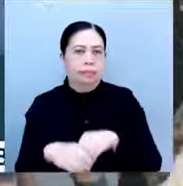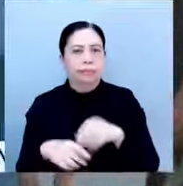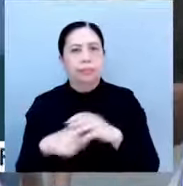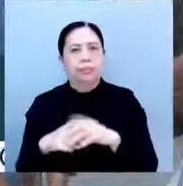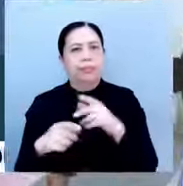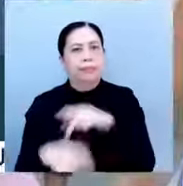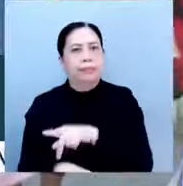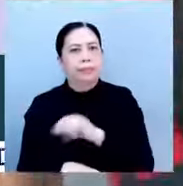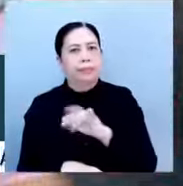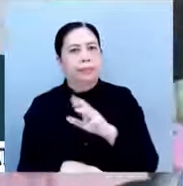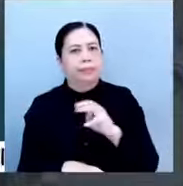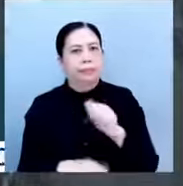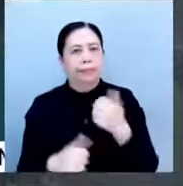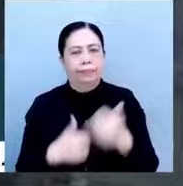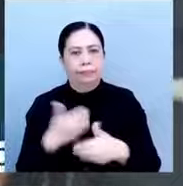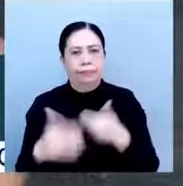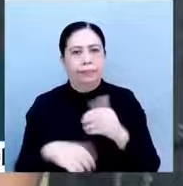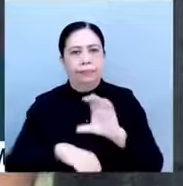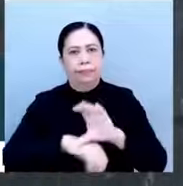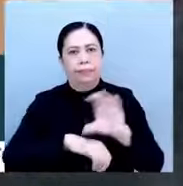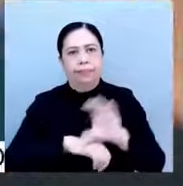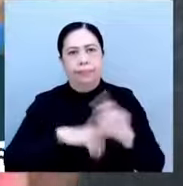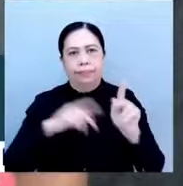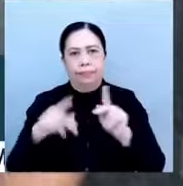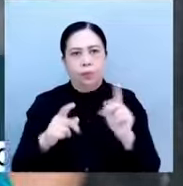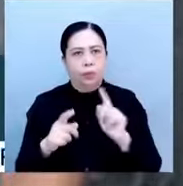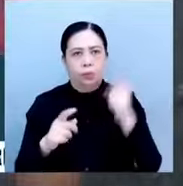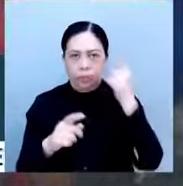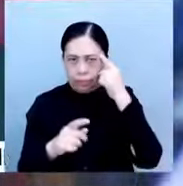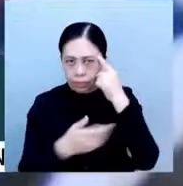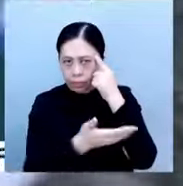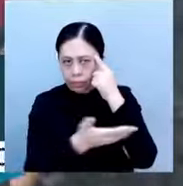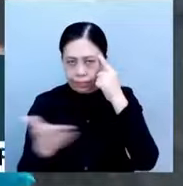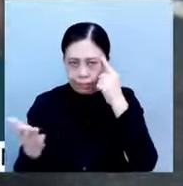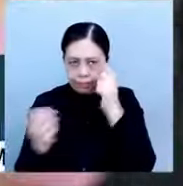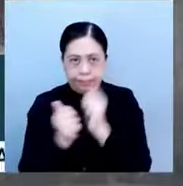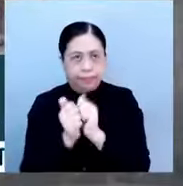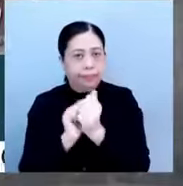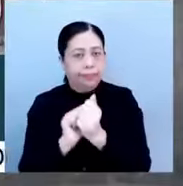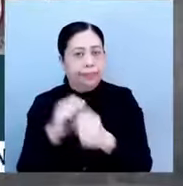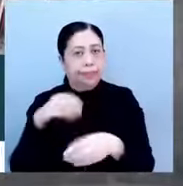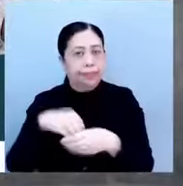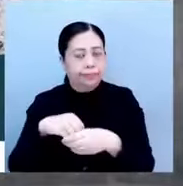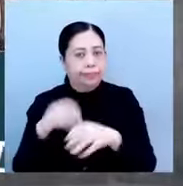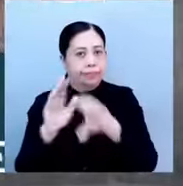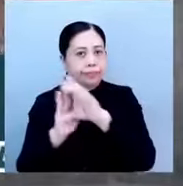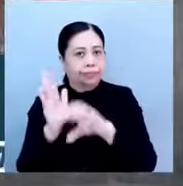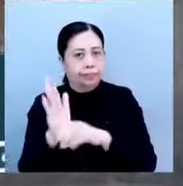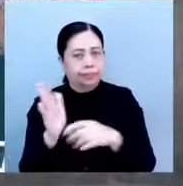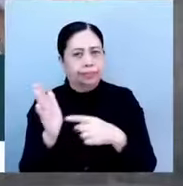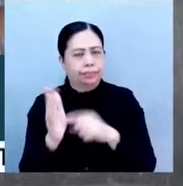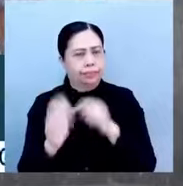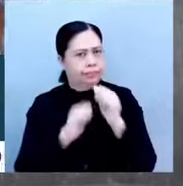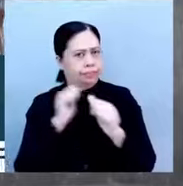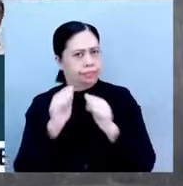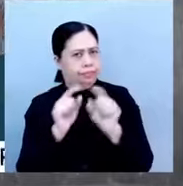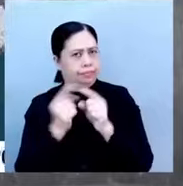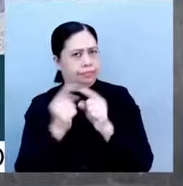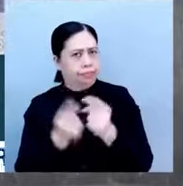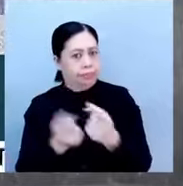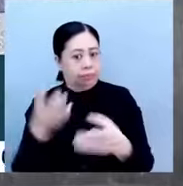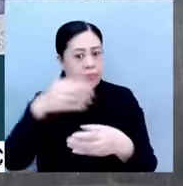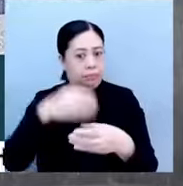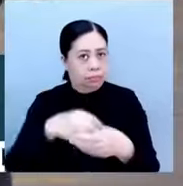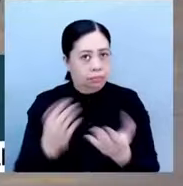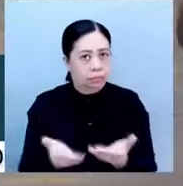in the process of consulting people on what they think should be amended in the Constitution. He also denies the group's involvement in